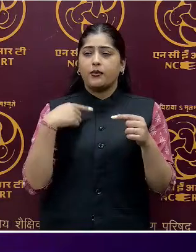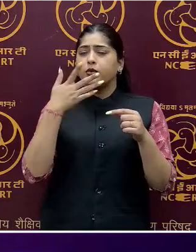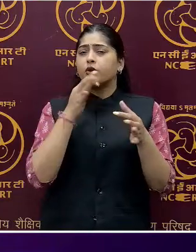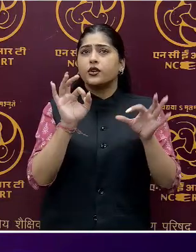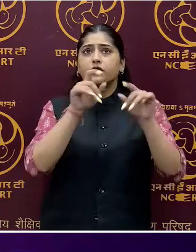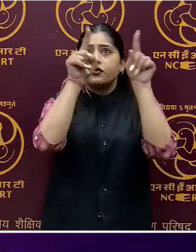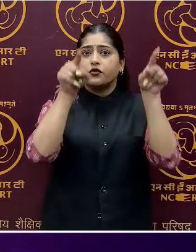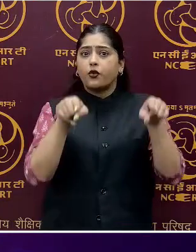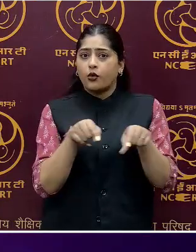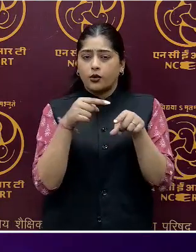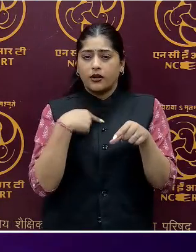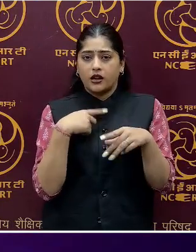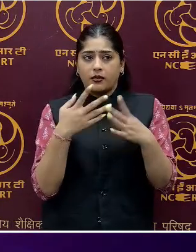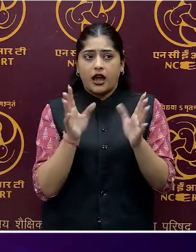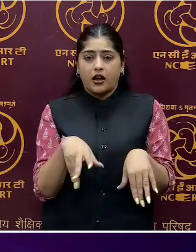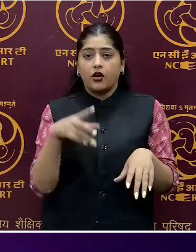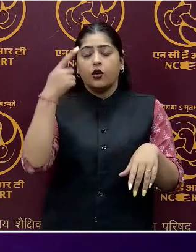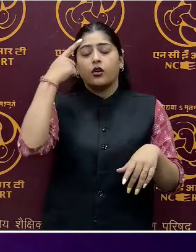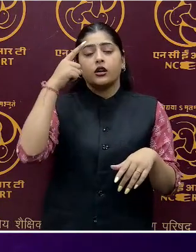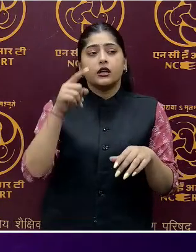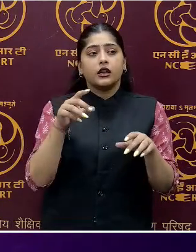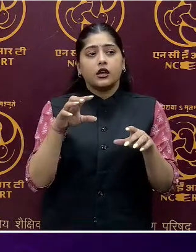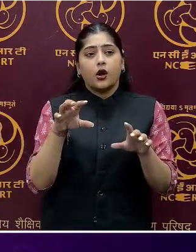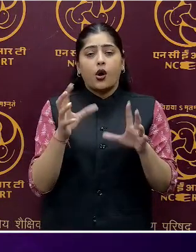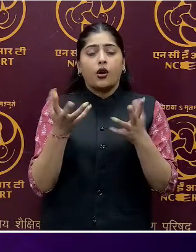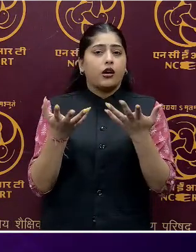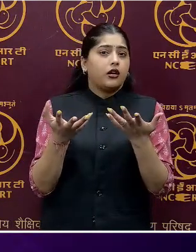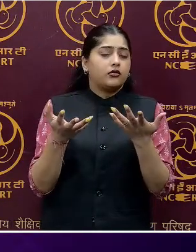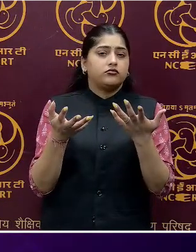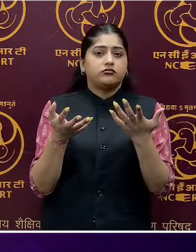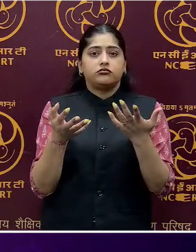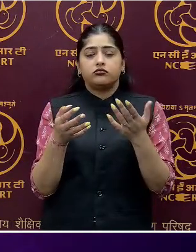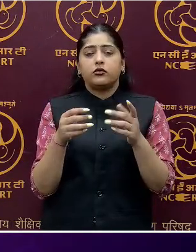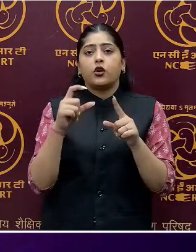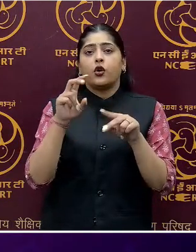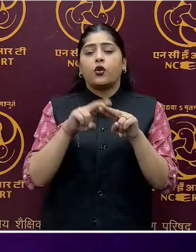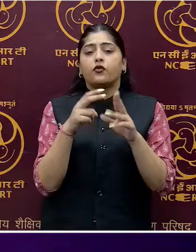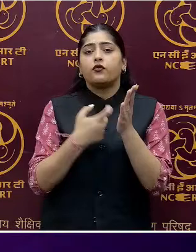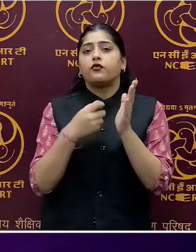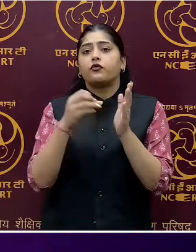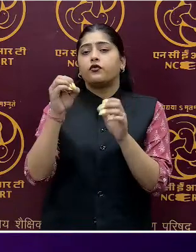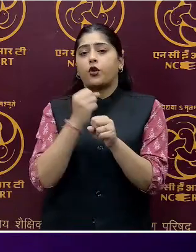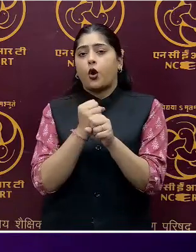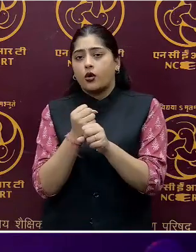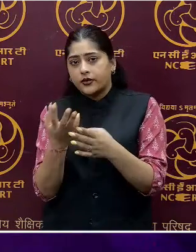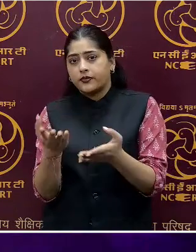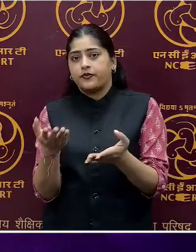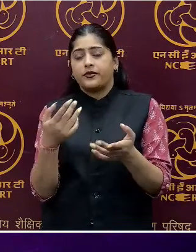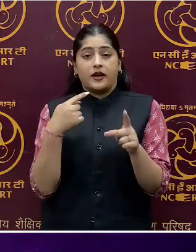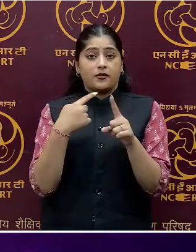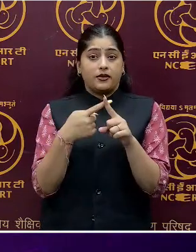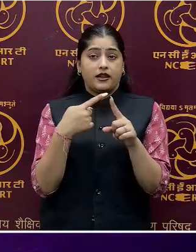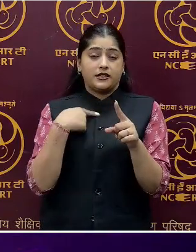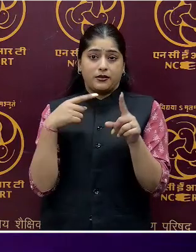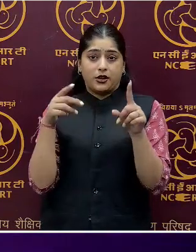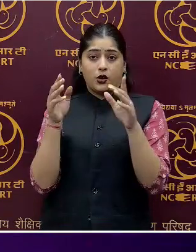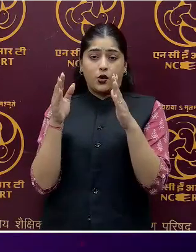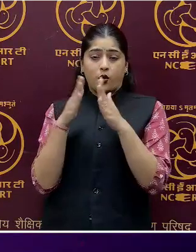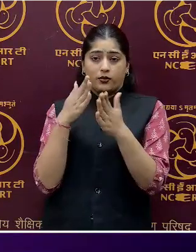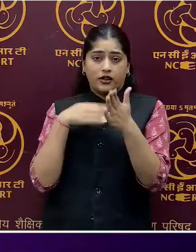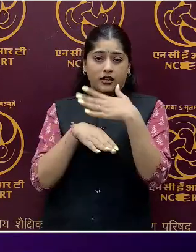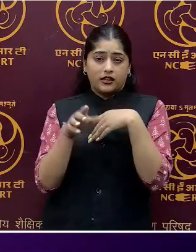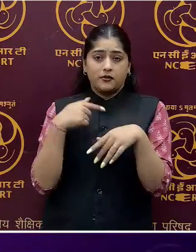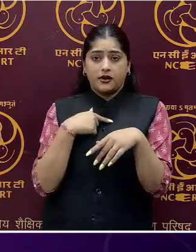of frog in my home, but I was just telling you I have a beautiful frame of my portrait at my